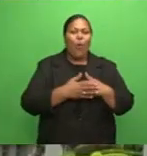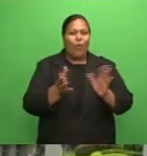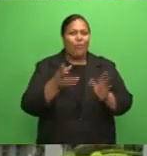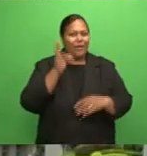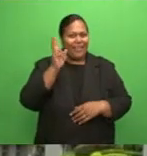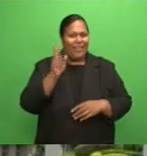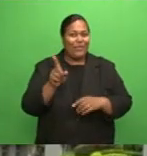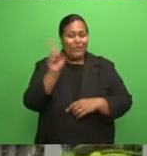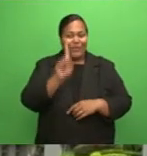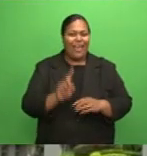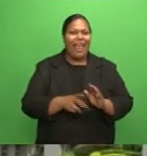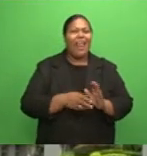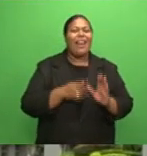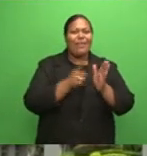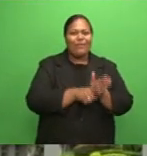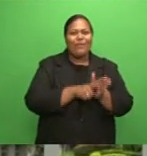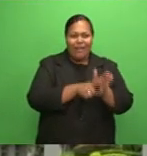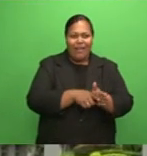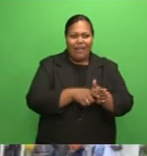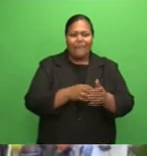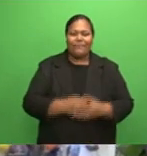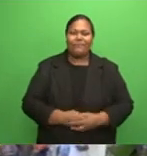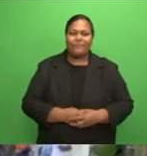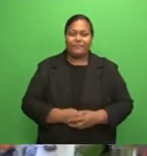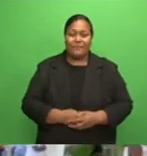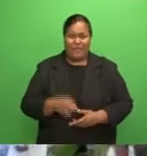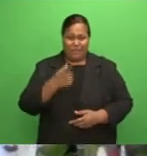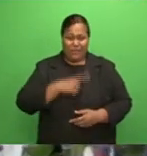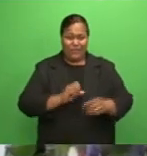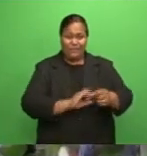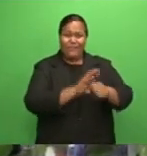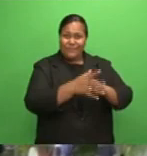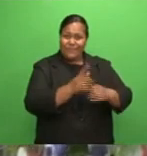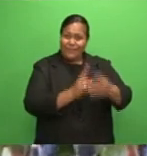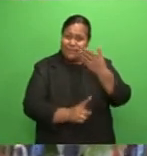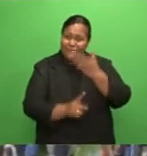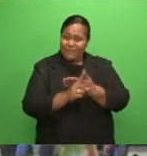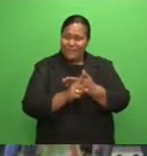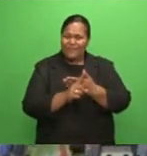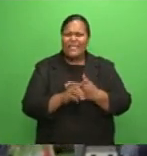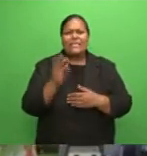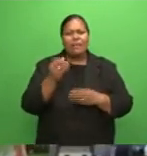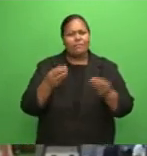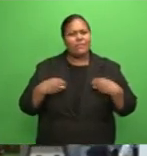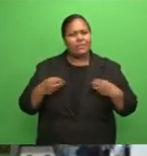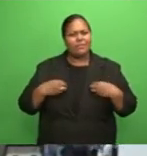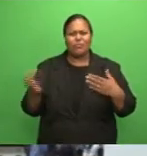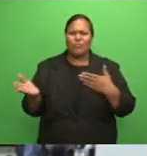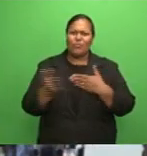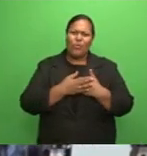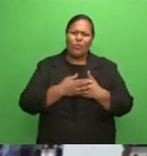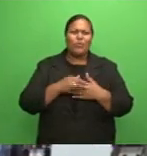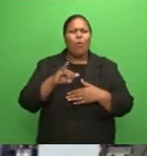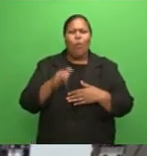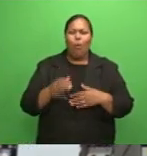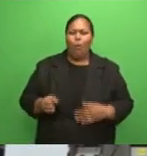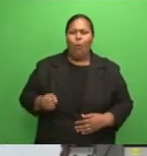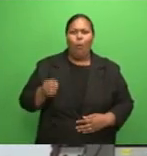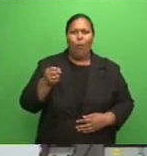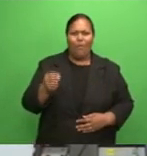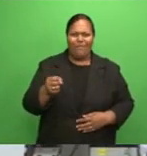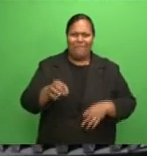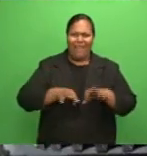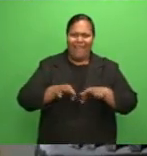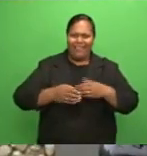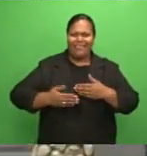The trade minister says due to the impact of COVID-19, some businesses have either closed or put up investment plans on hold. He